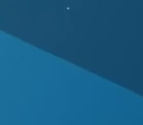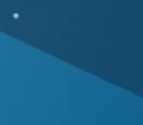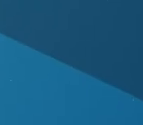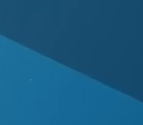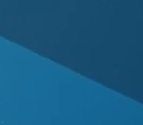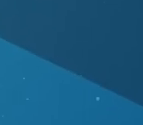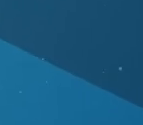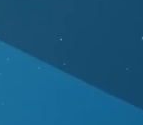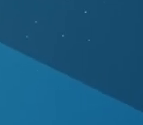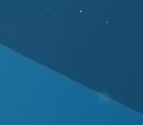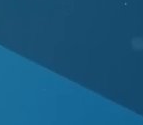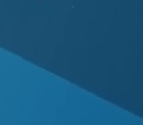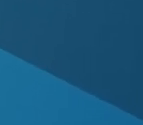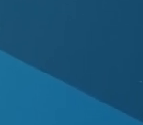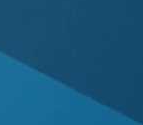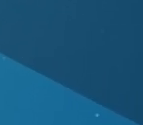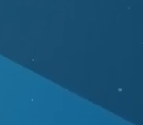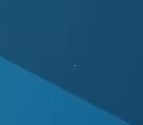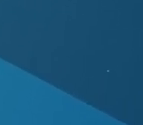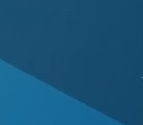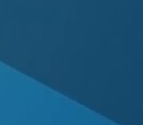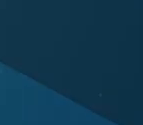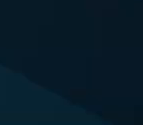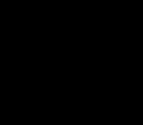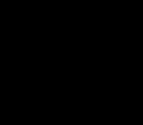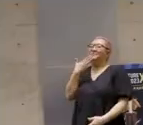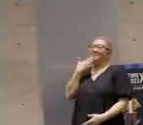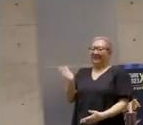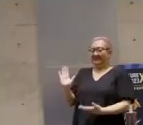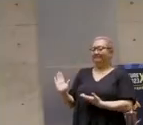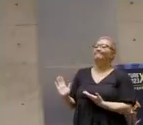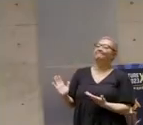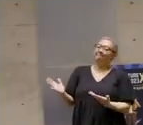Please put your hands together and welcome Charles Cecil.